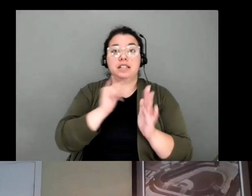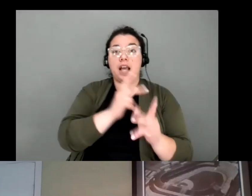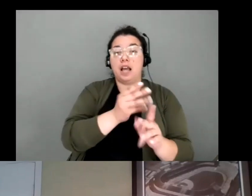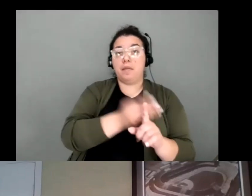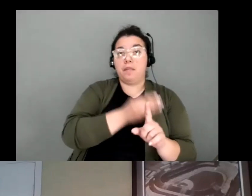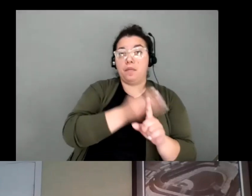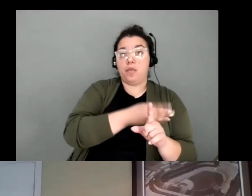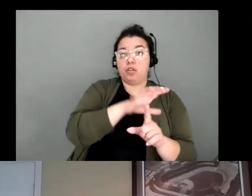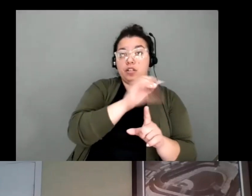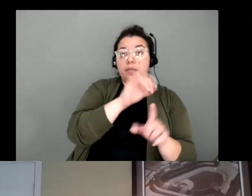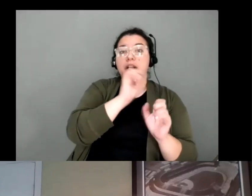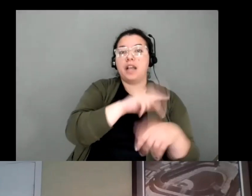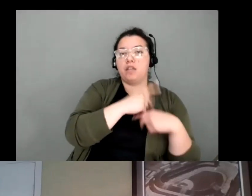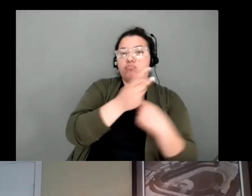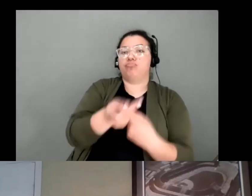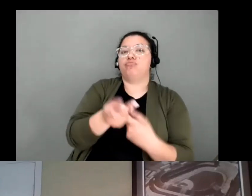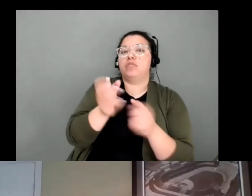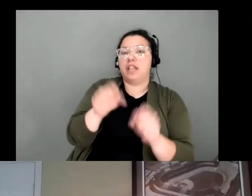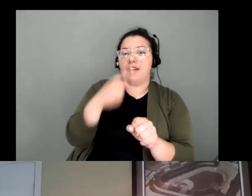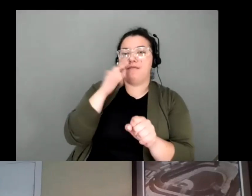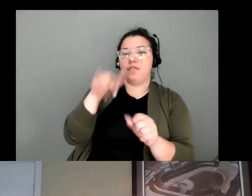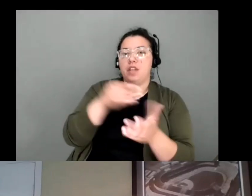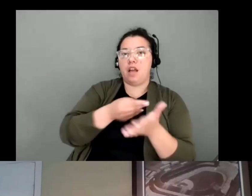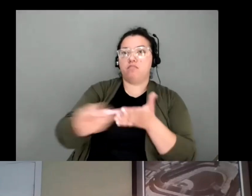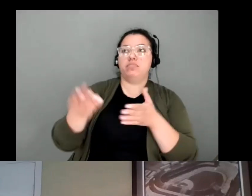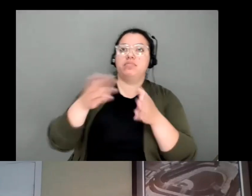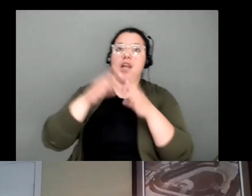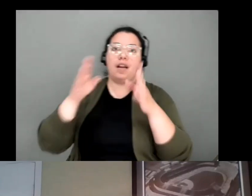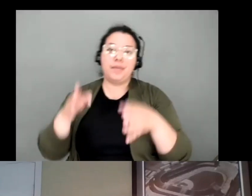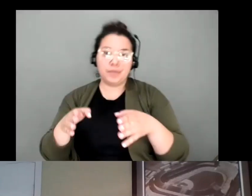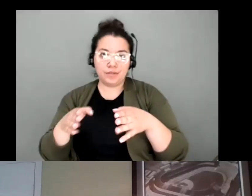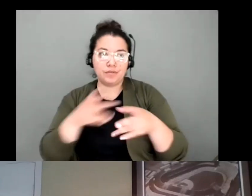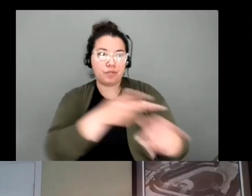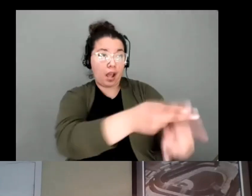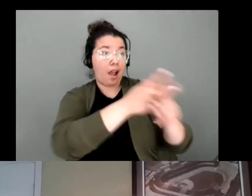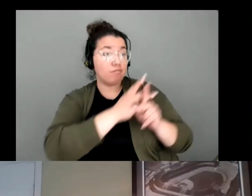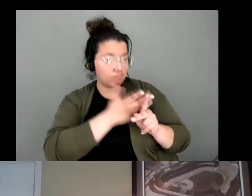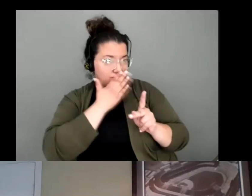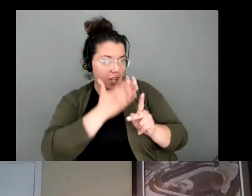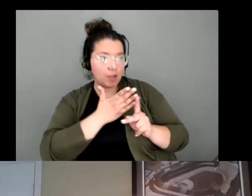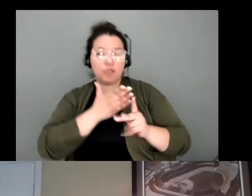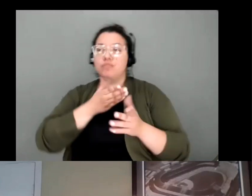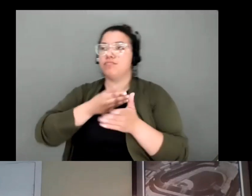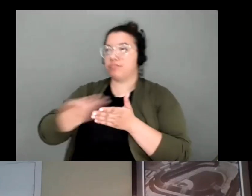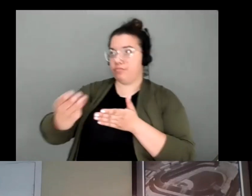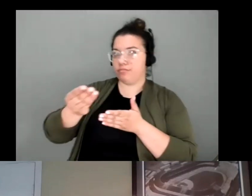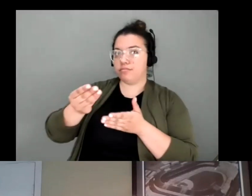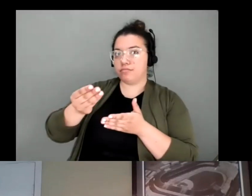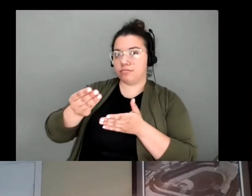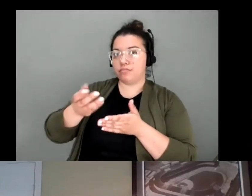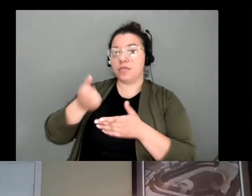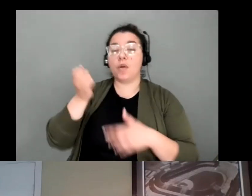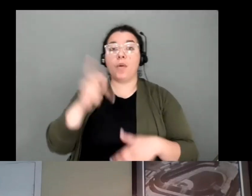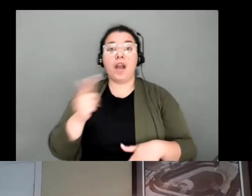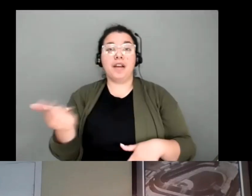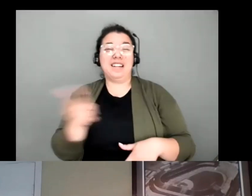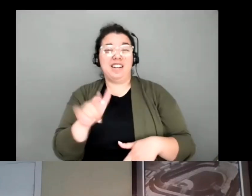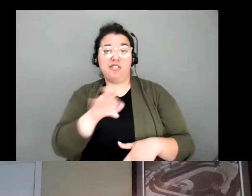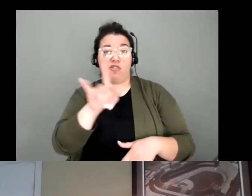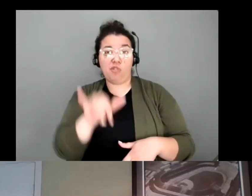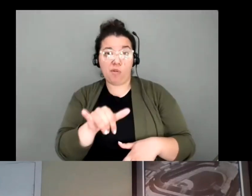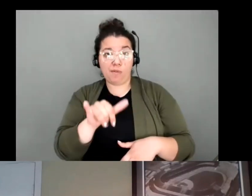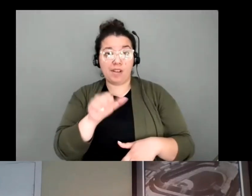purchase. Okay, thank you very much for that. So Colby, kind of take it a step further. So Lety's over